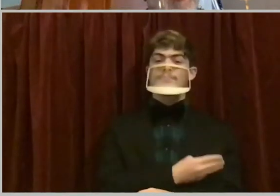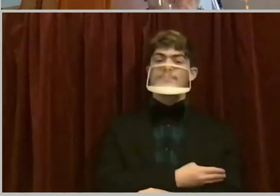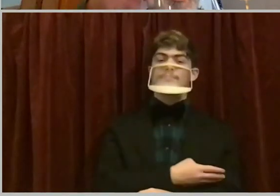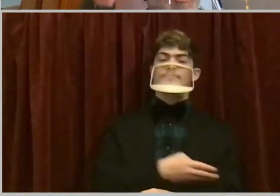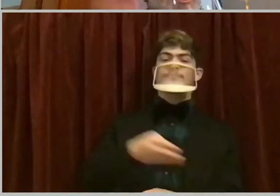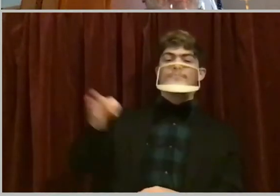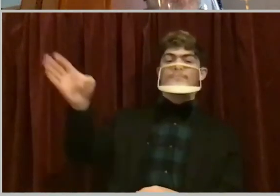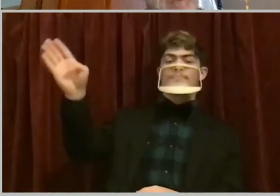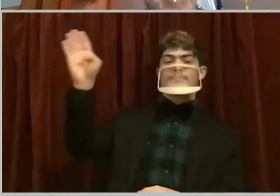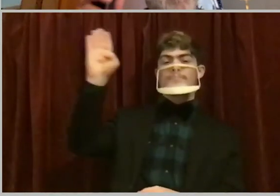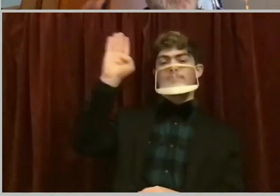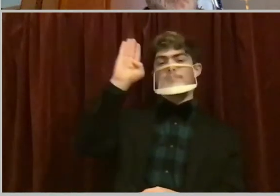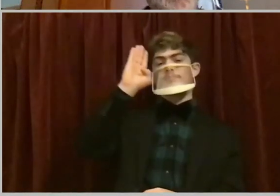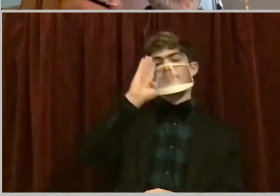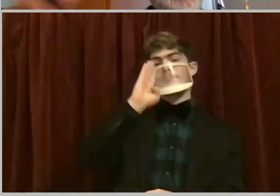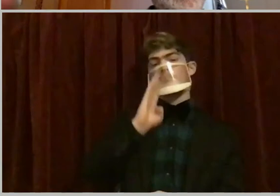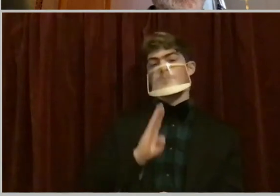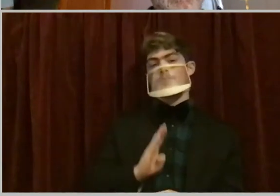Son of